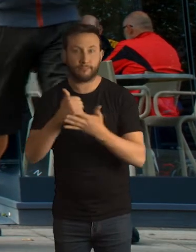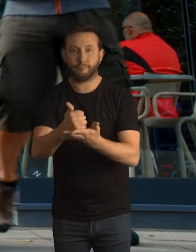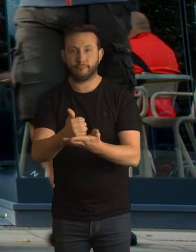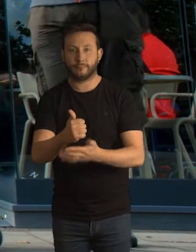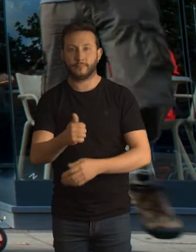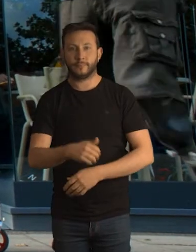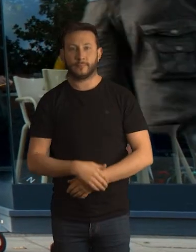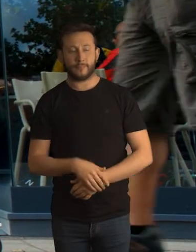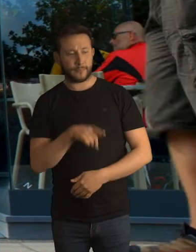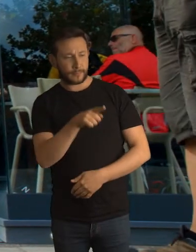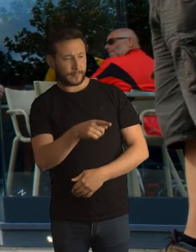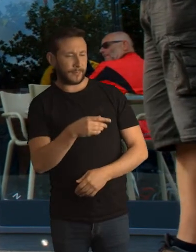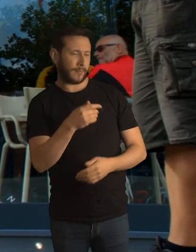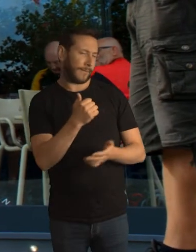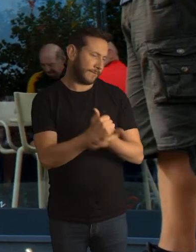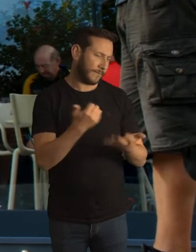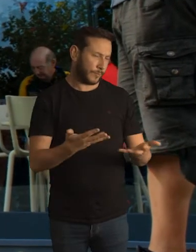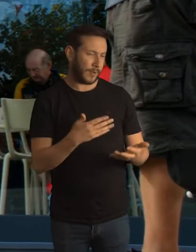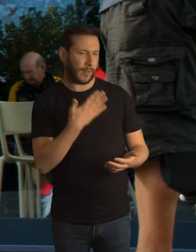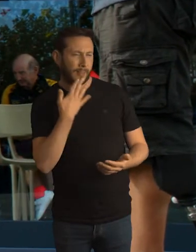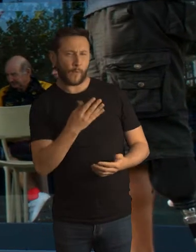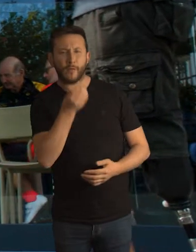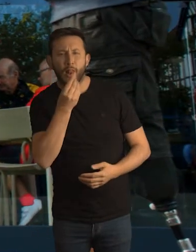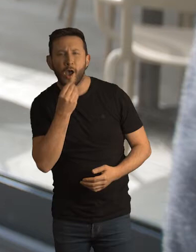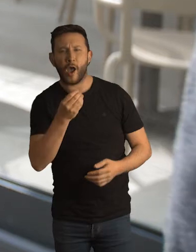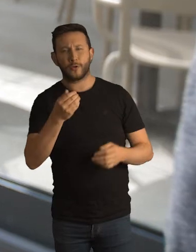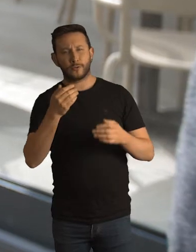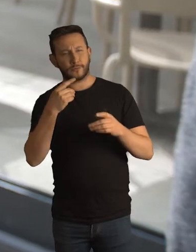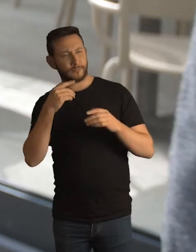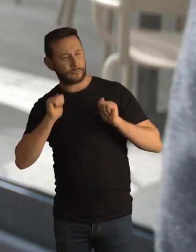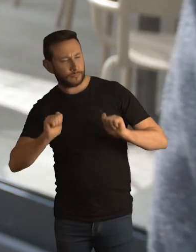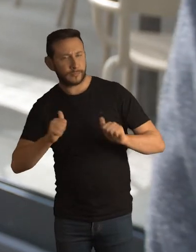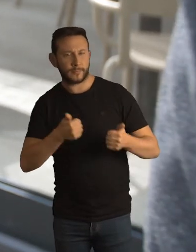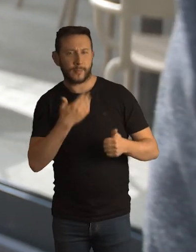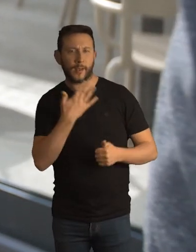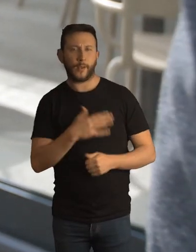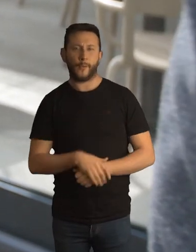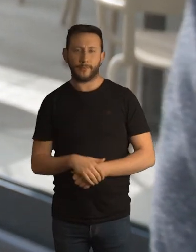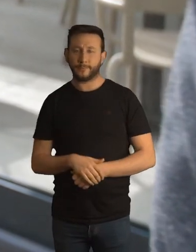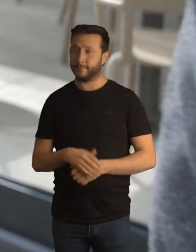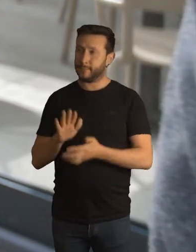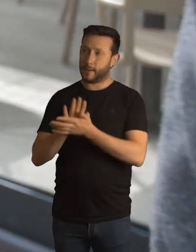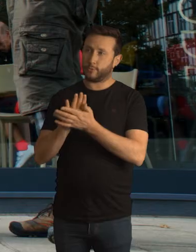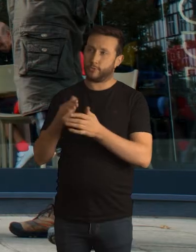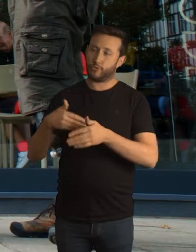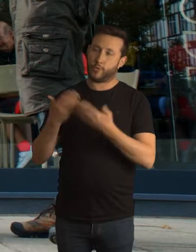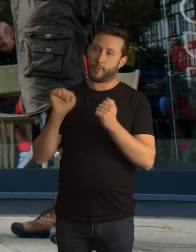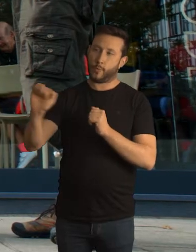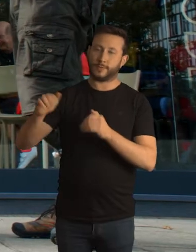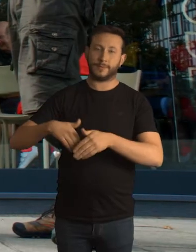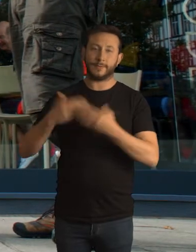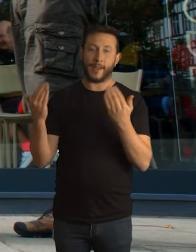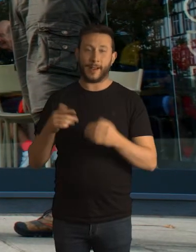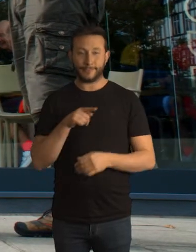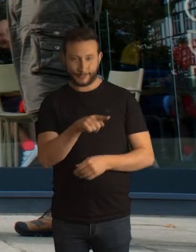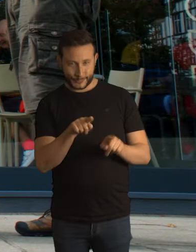Well, thank you for an absolutely fantastic lunch and showing me around. No problems. I'm glad you've enjoyed it. I have. Enjoy the rest of your day. You too.